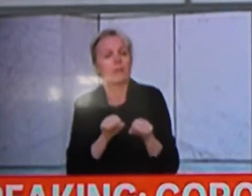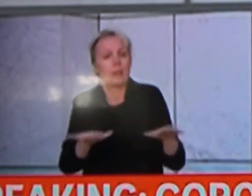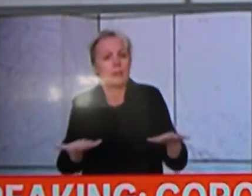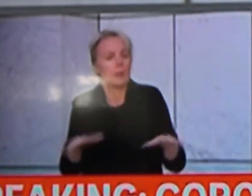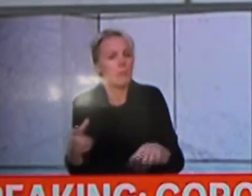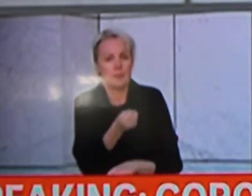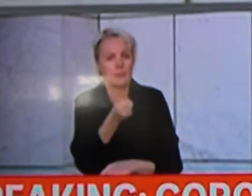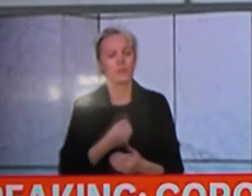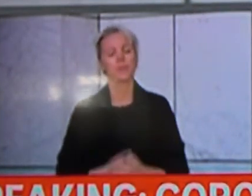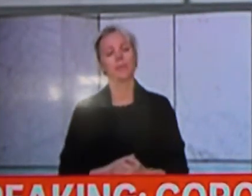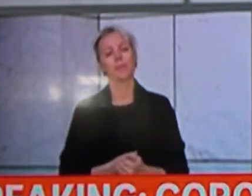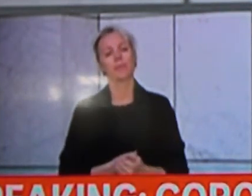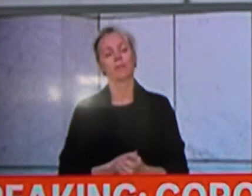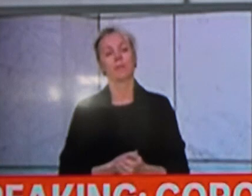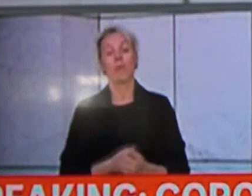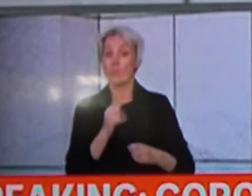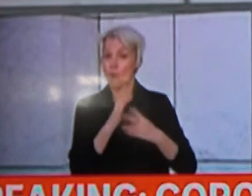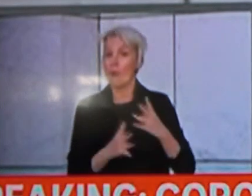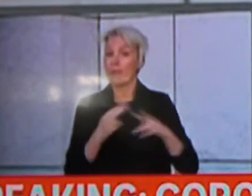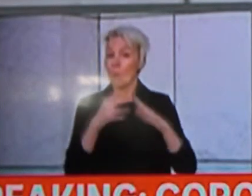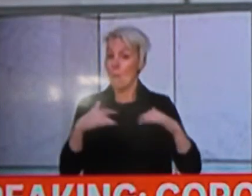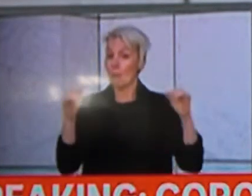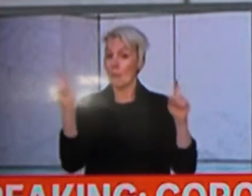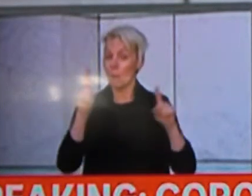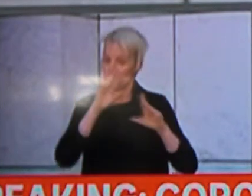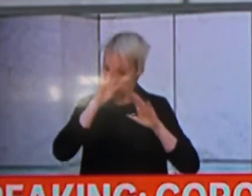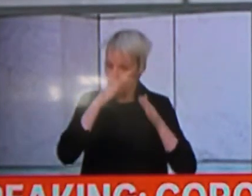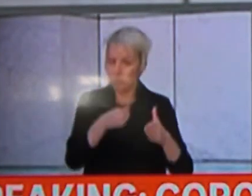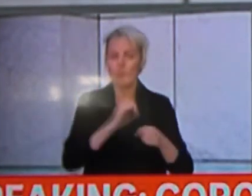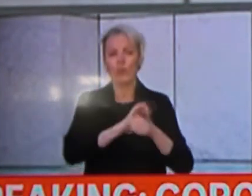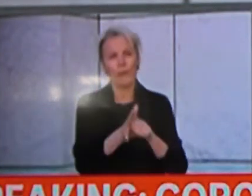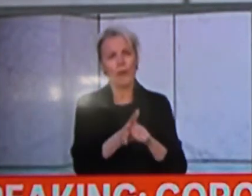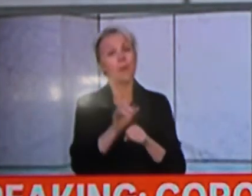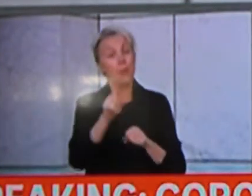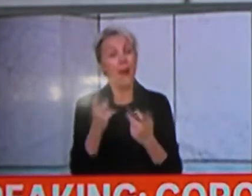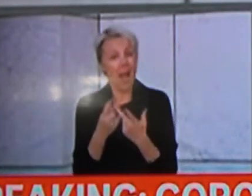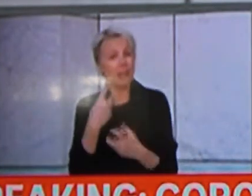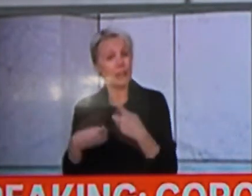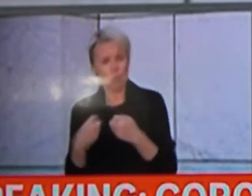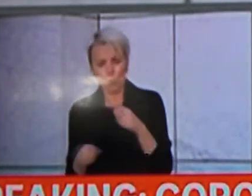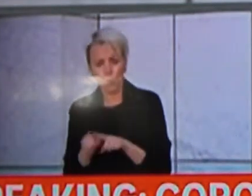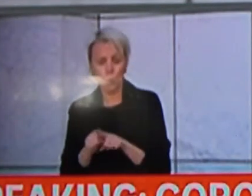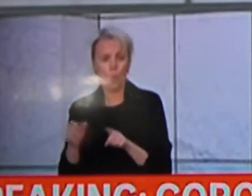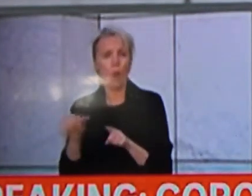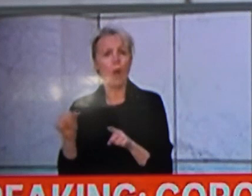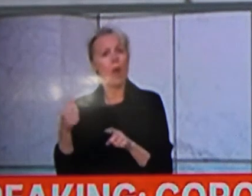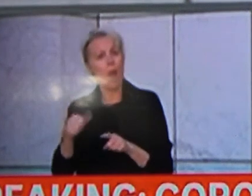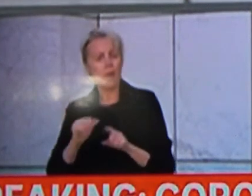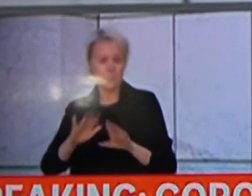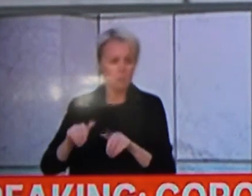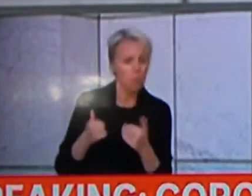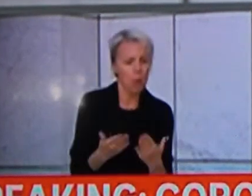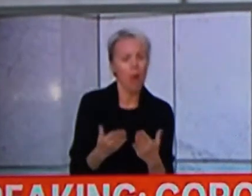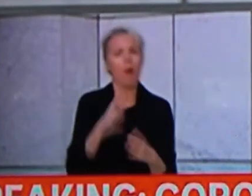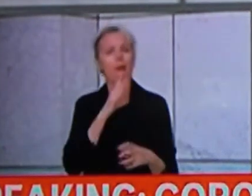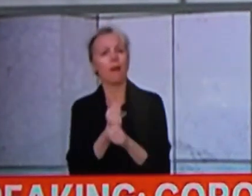world. So that's the priority for Parliament. There are many other issues, though, supply, government services and so on, which need to